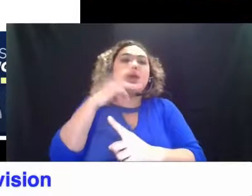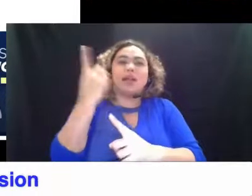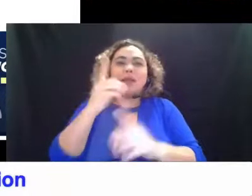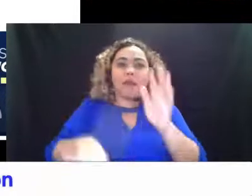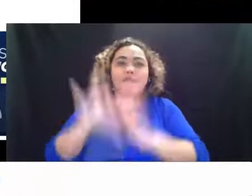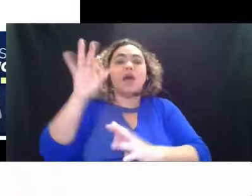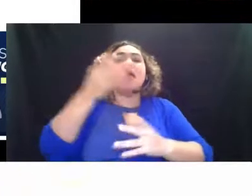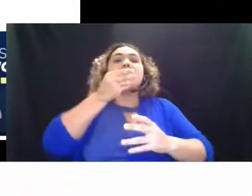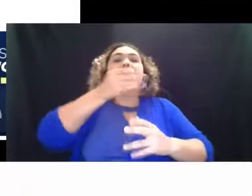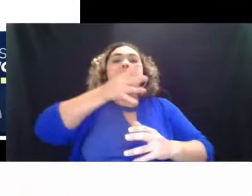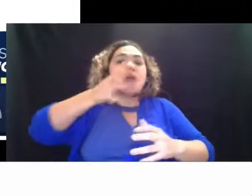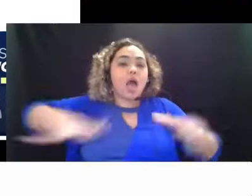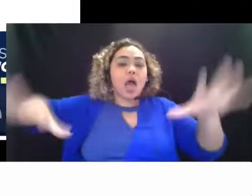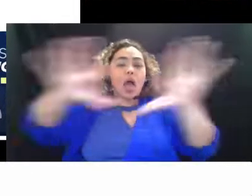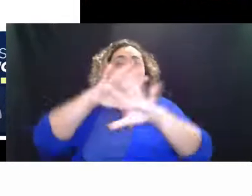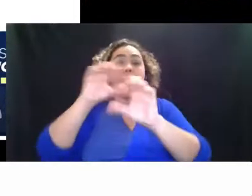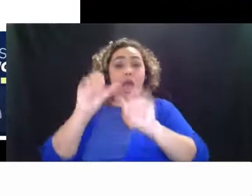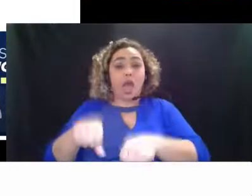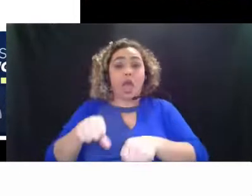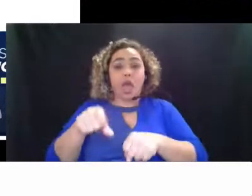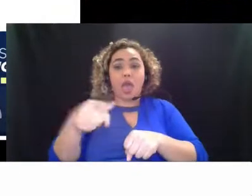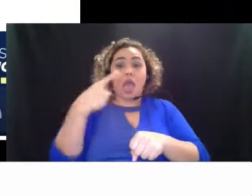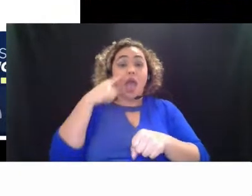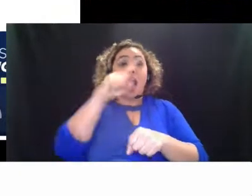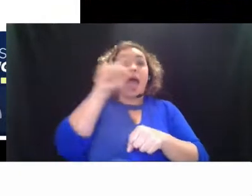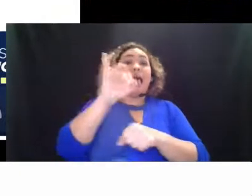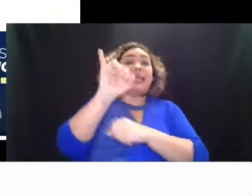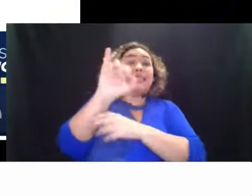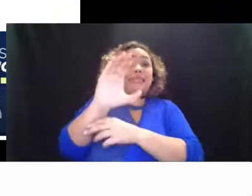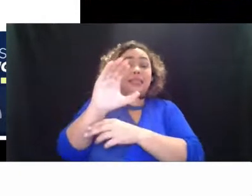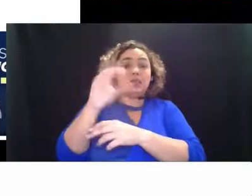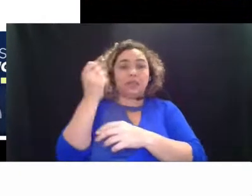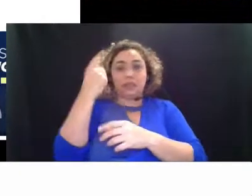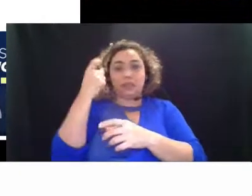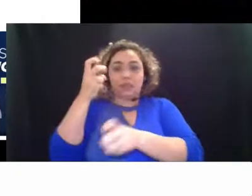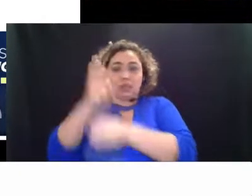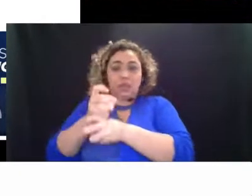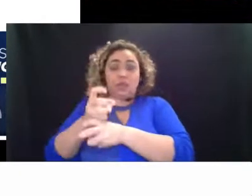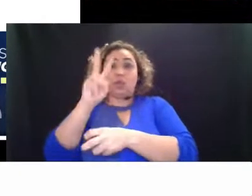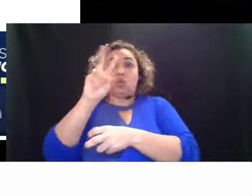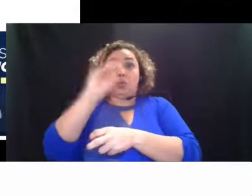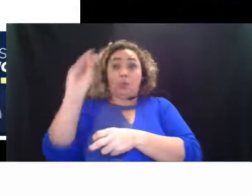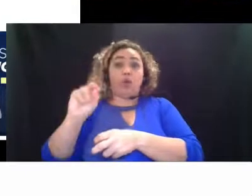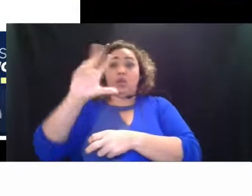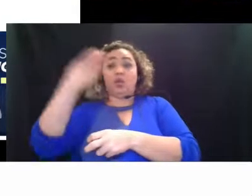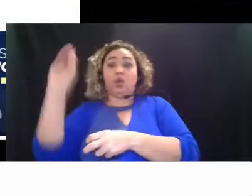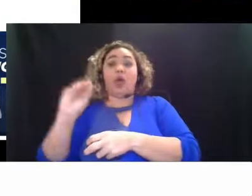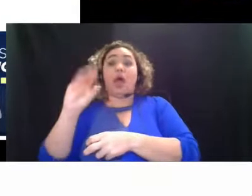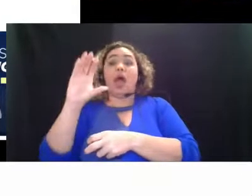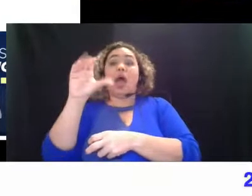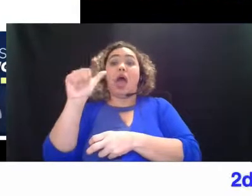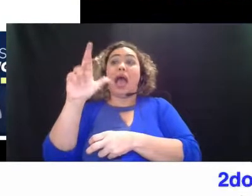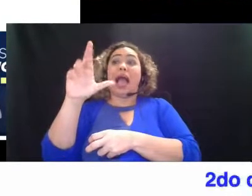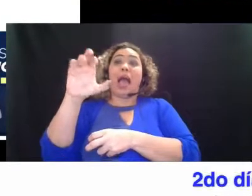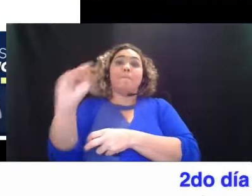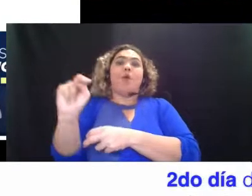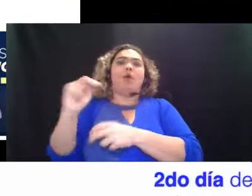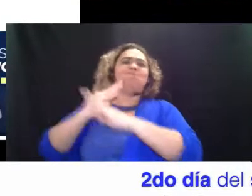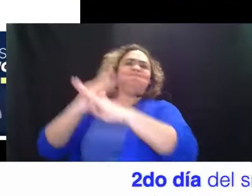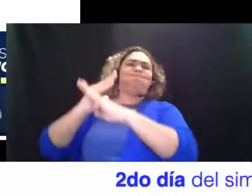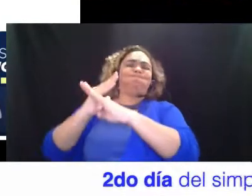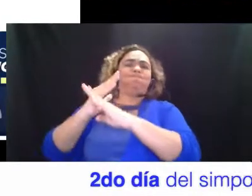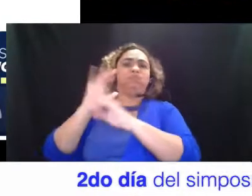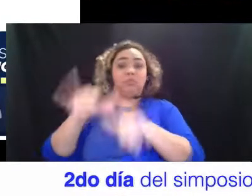bacteria reduce the carbapenem enzyme, which causes to have between 2% and 3% combat resistance. Last